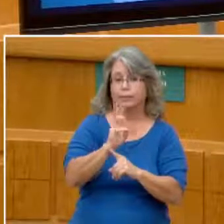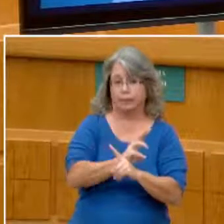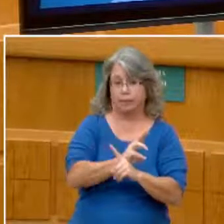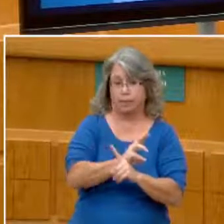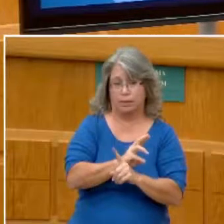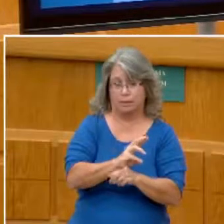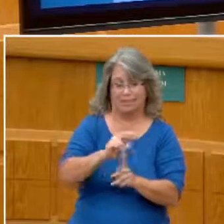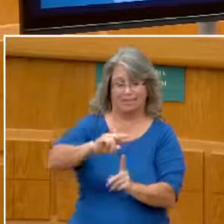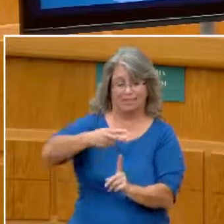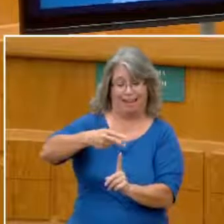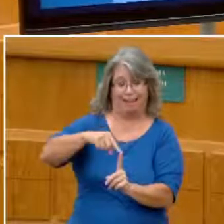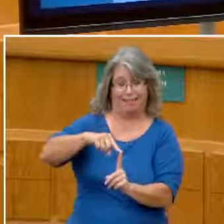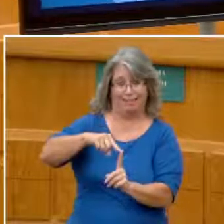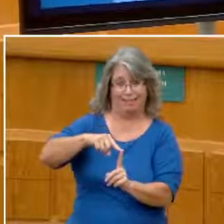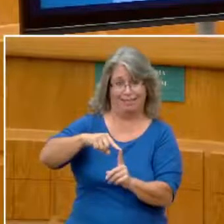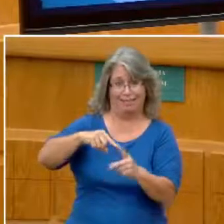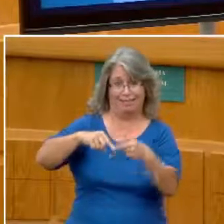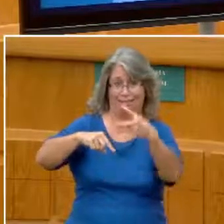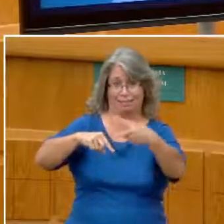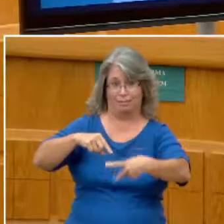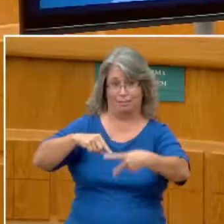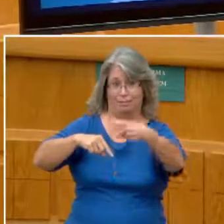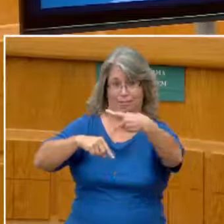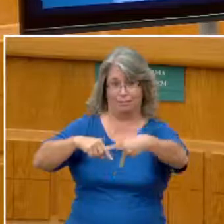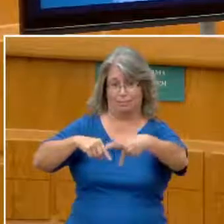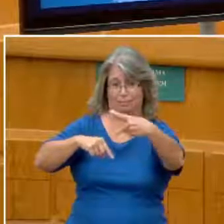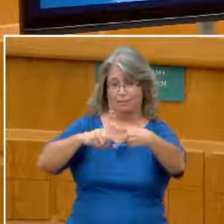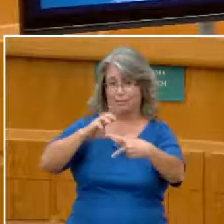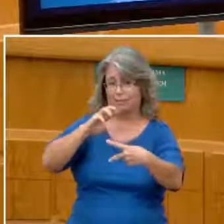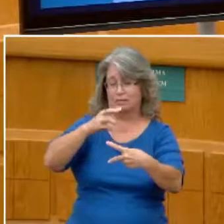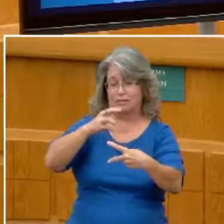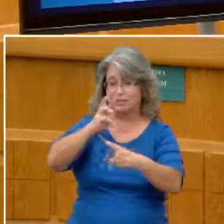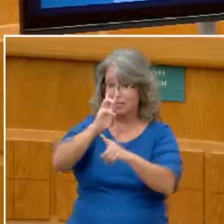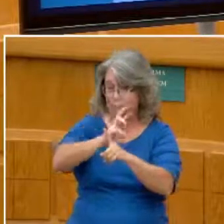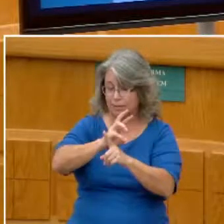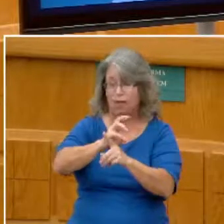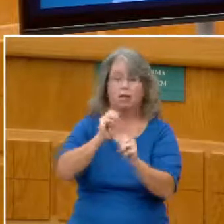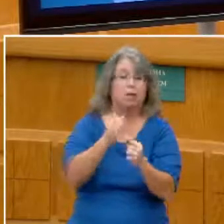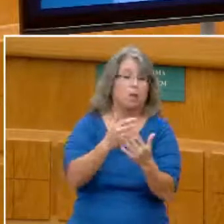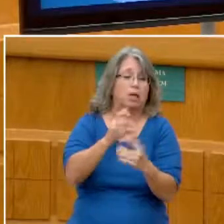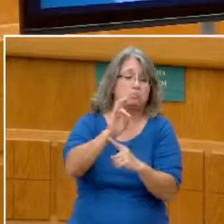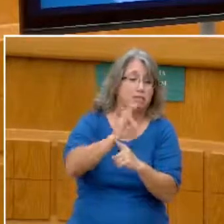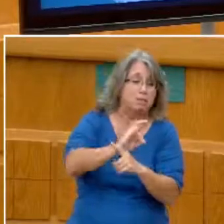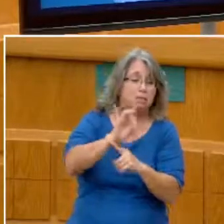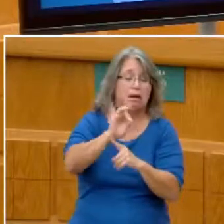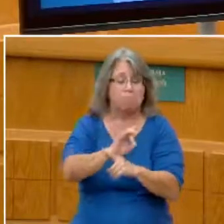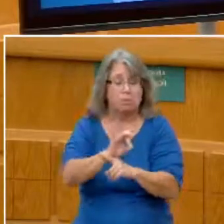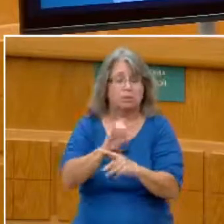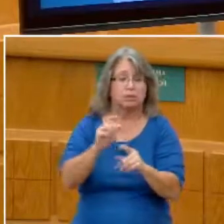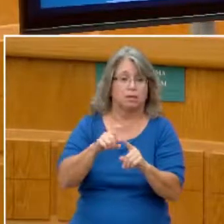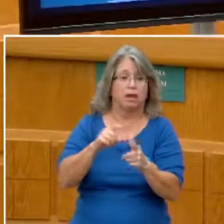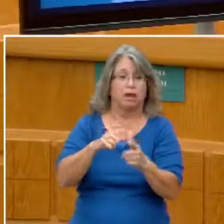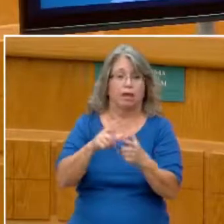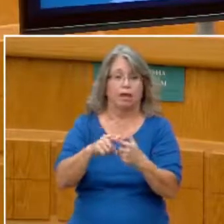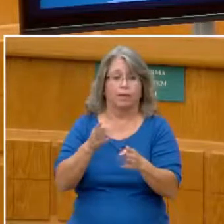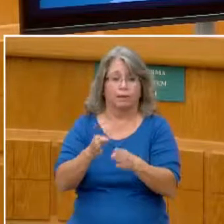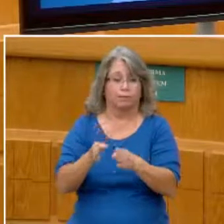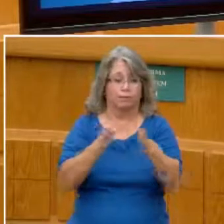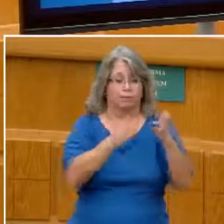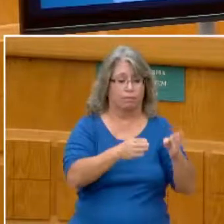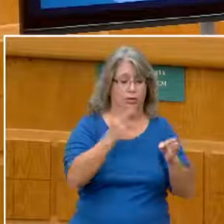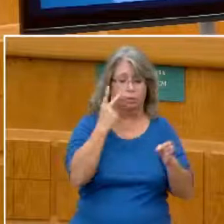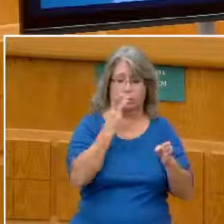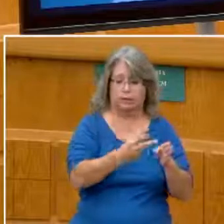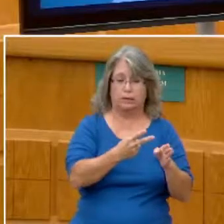second dose. That's at the top, at least 6 months. You can wait 7 or 8 months, but at least 6 months. And then you go over to the right side of this